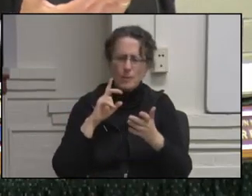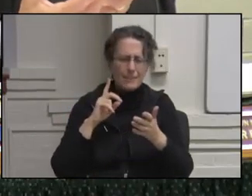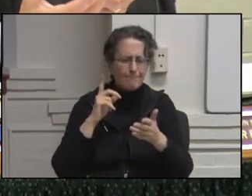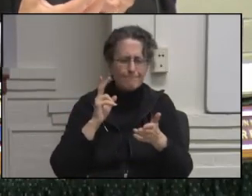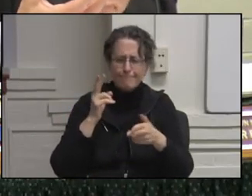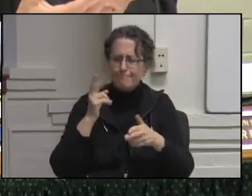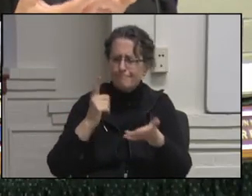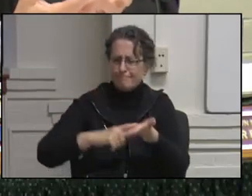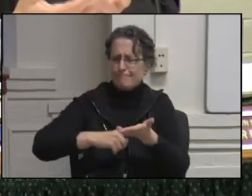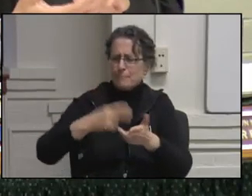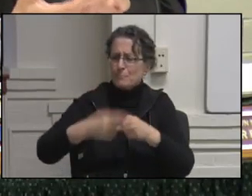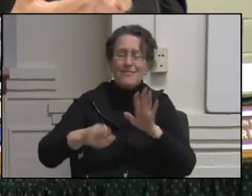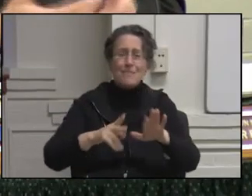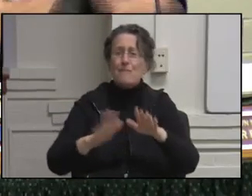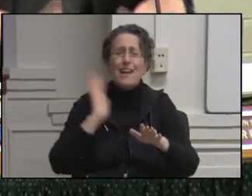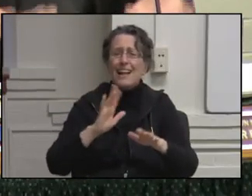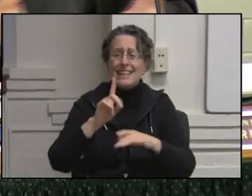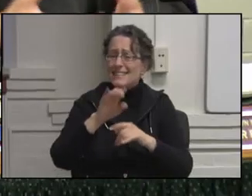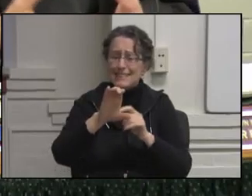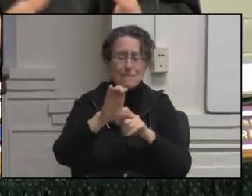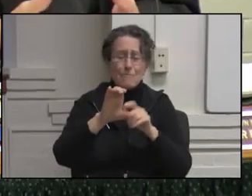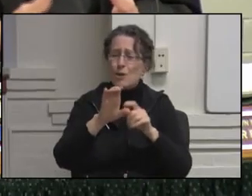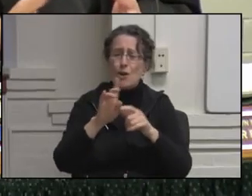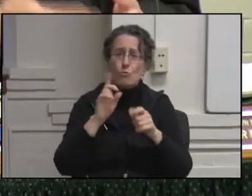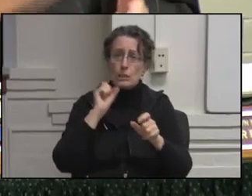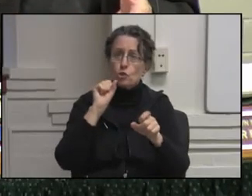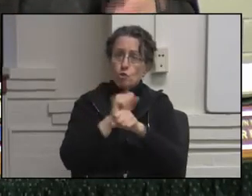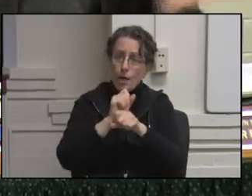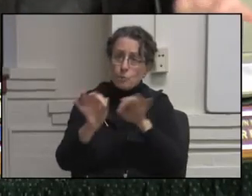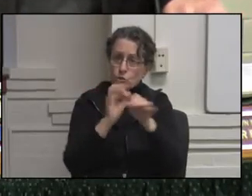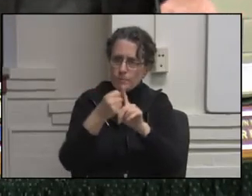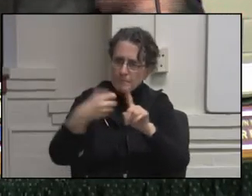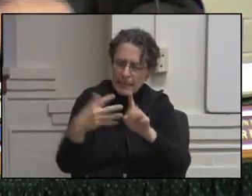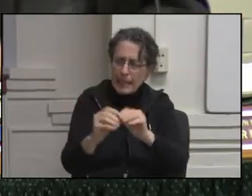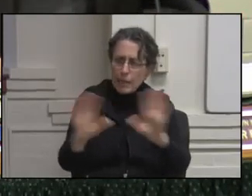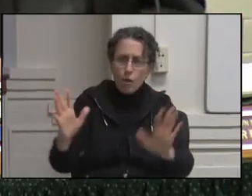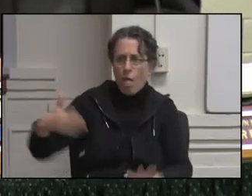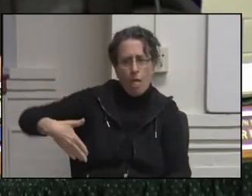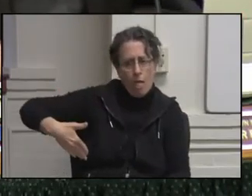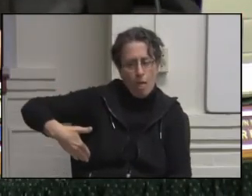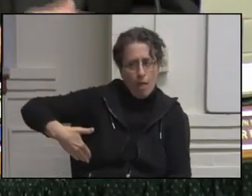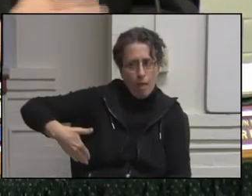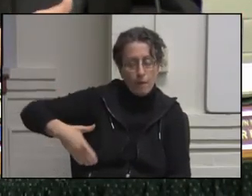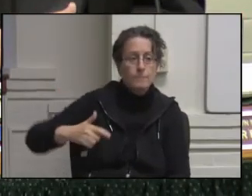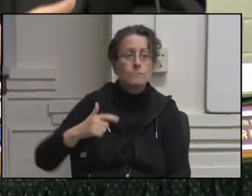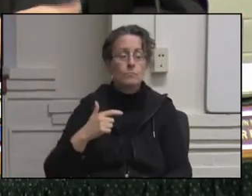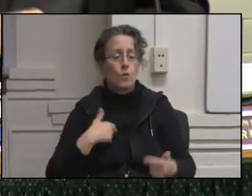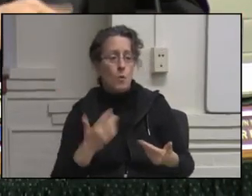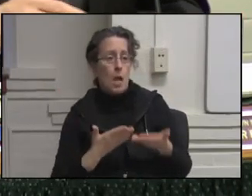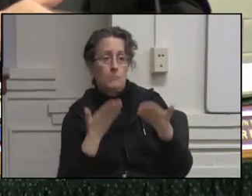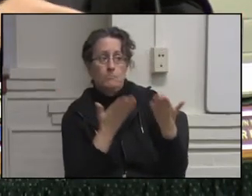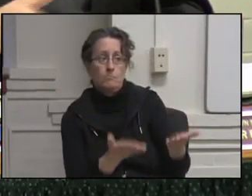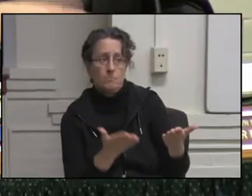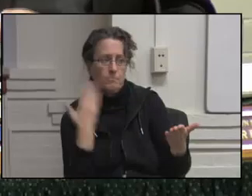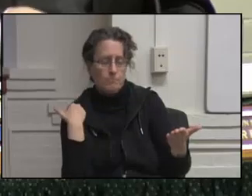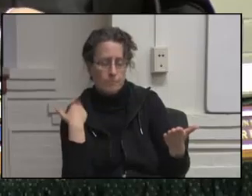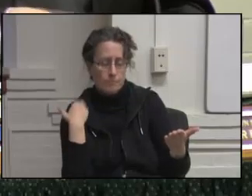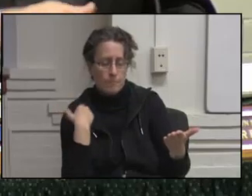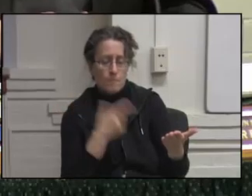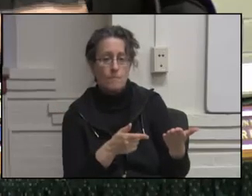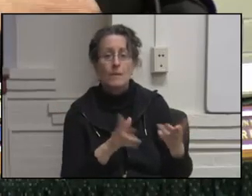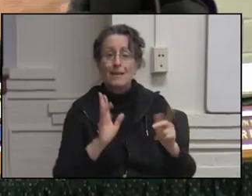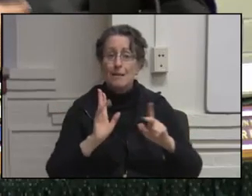sufficient definition to the position at that point for us to add it to the budget, so I suggested to the select board that instead the folks who are interested